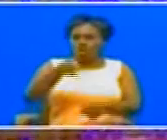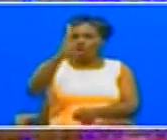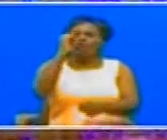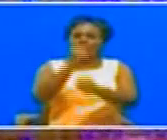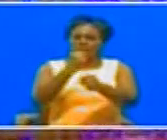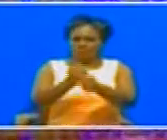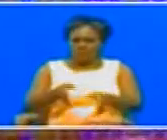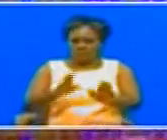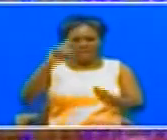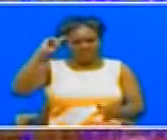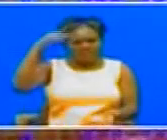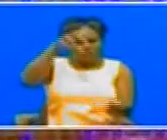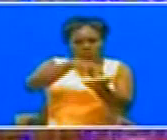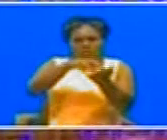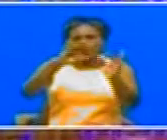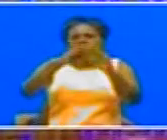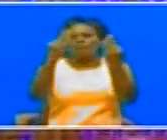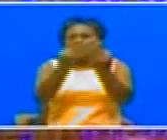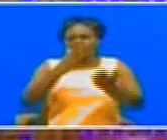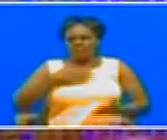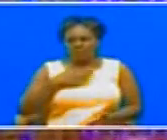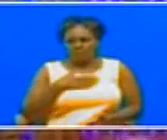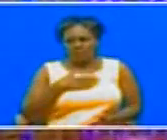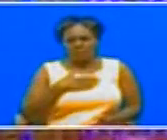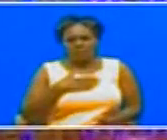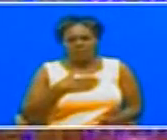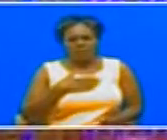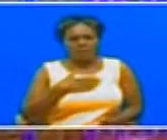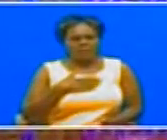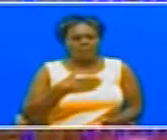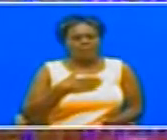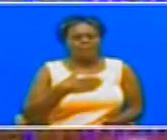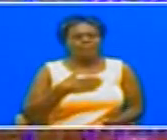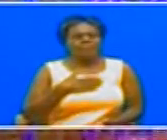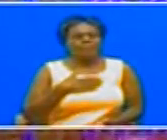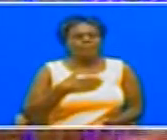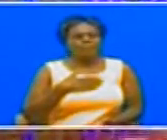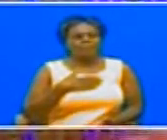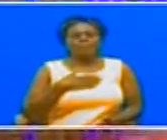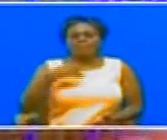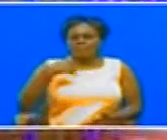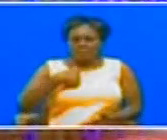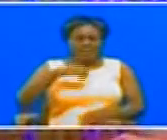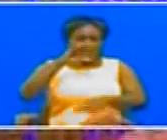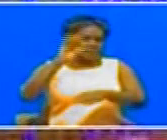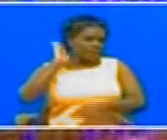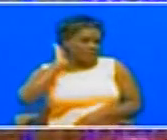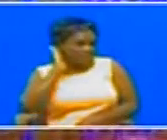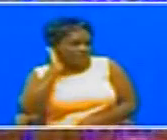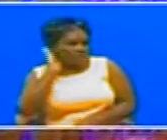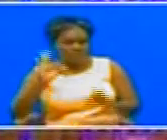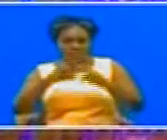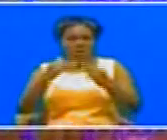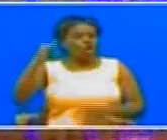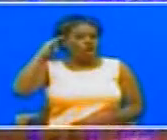desperate situation in our family. My little nephew was killed in a car accident. And when I got the news, the